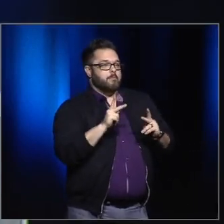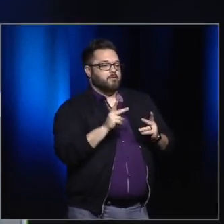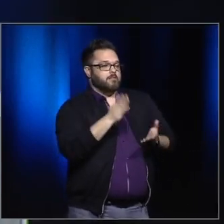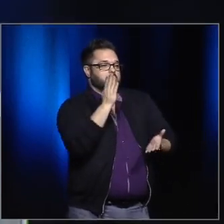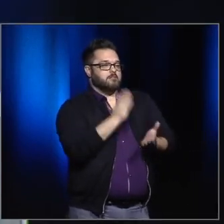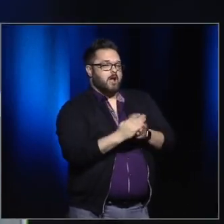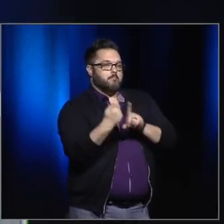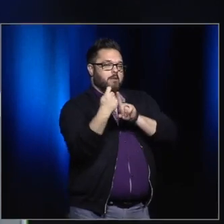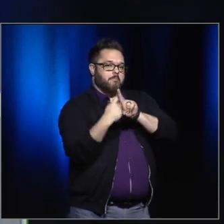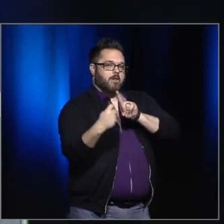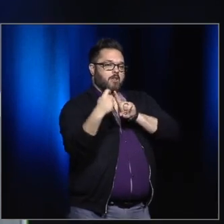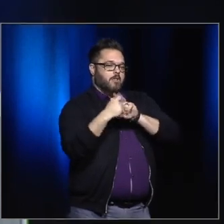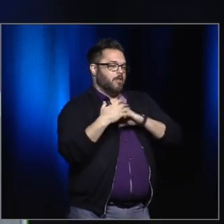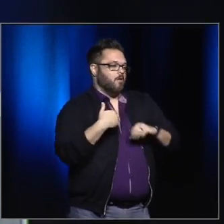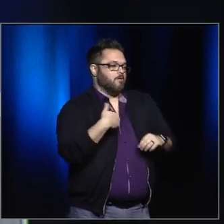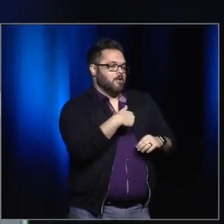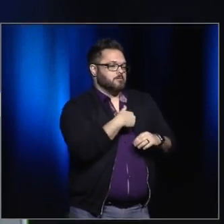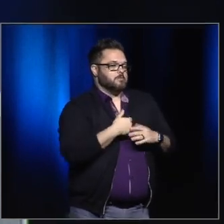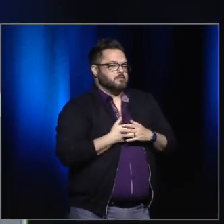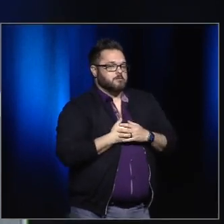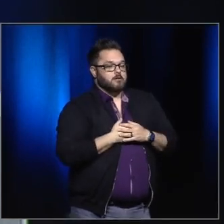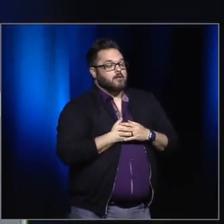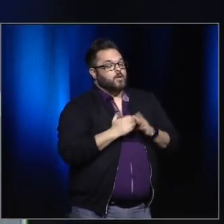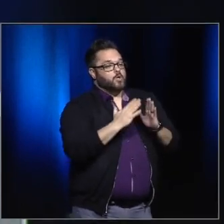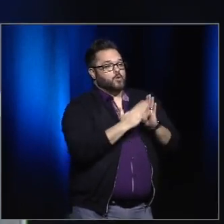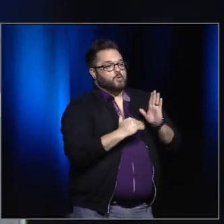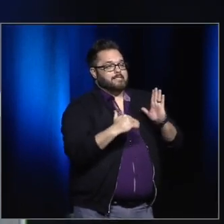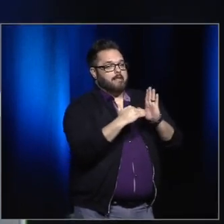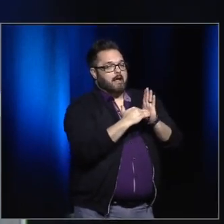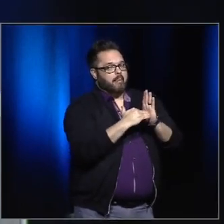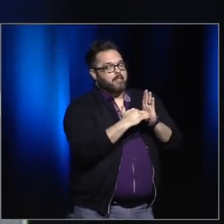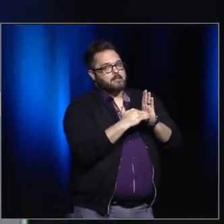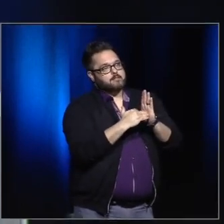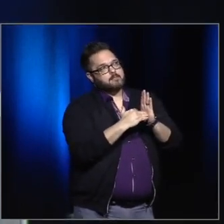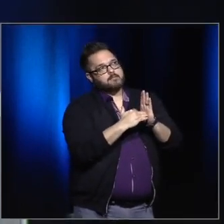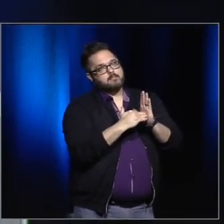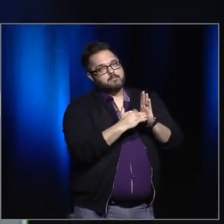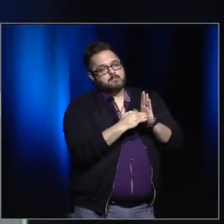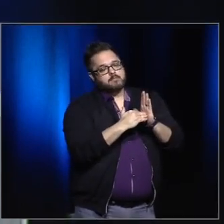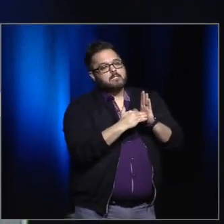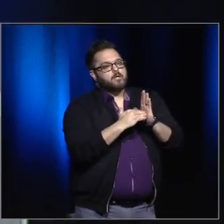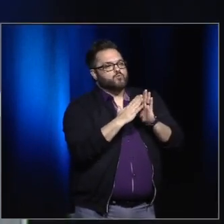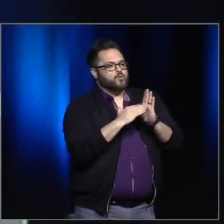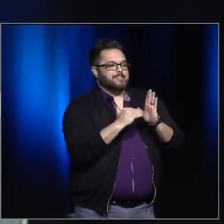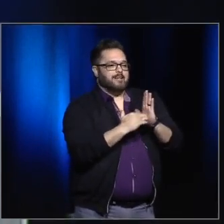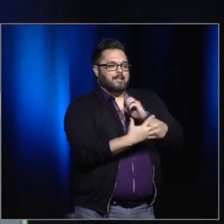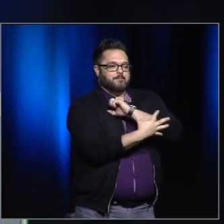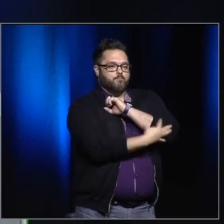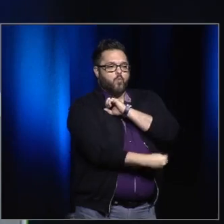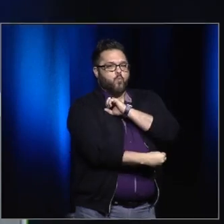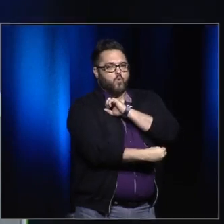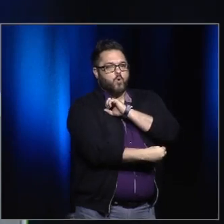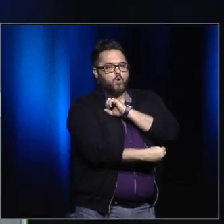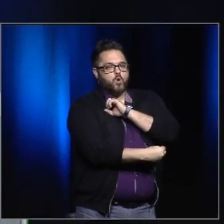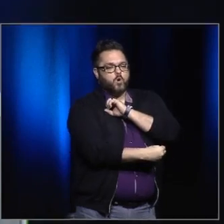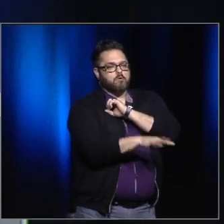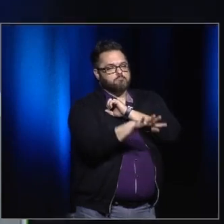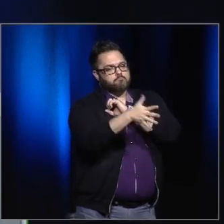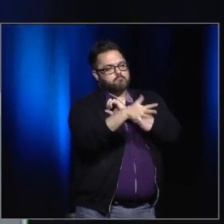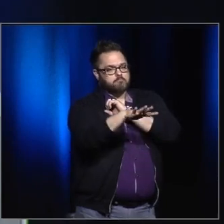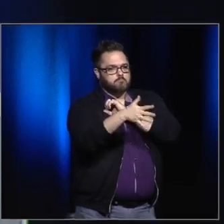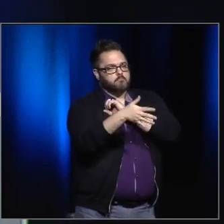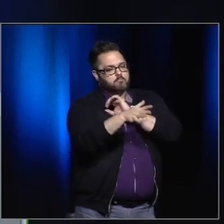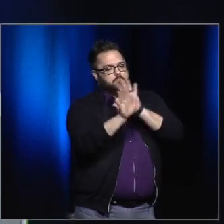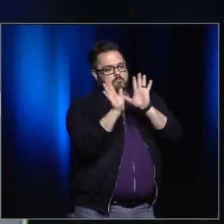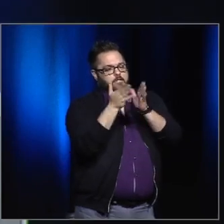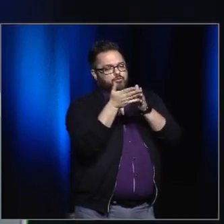on us. We get, New Zealand is pretty poor, relatively speaking.